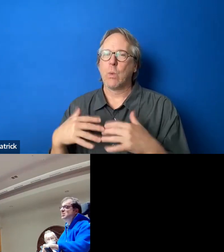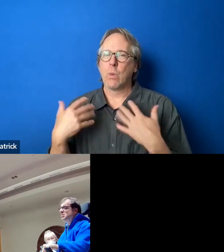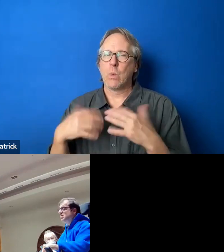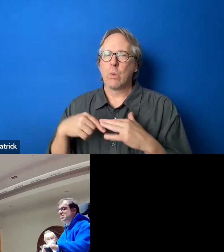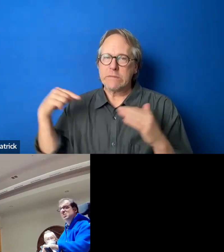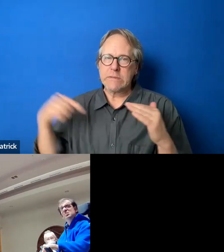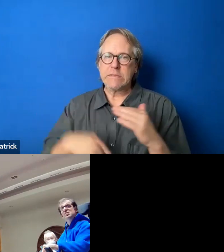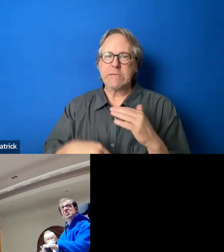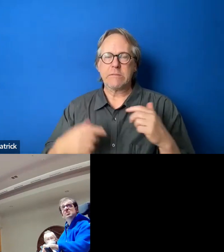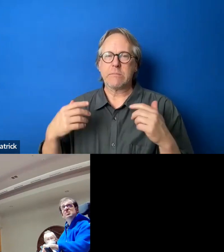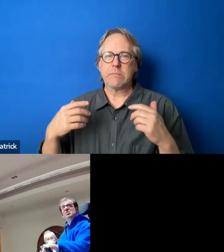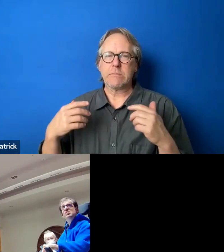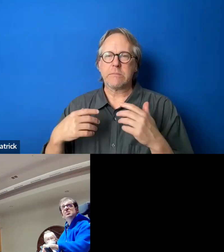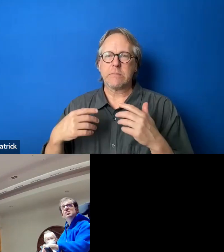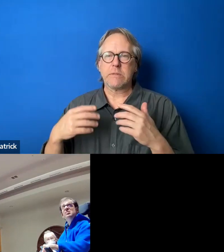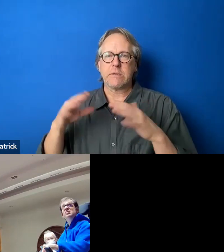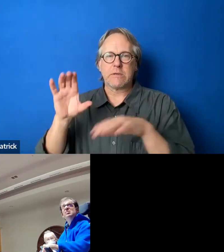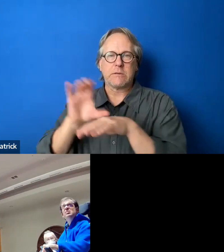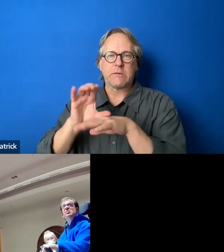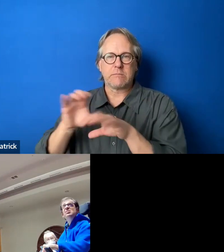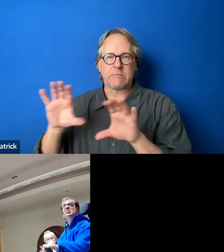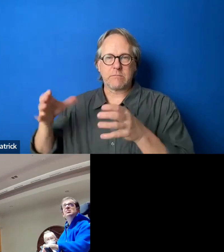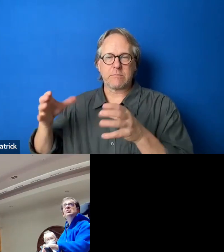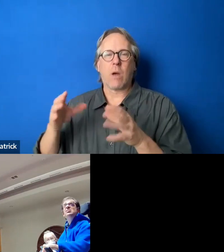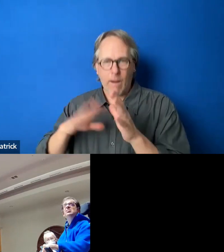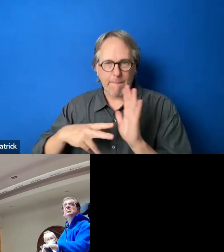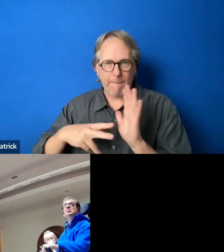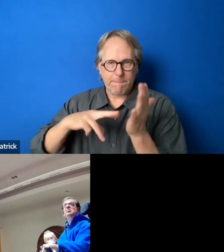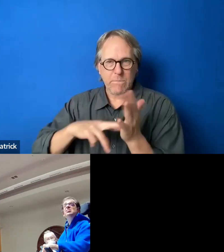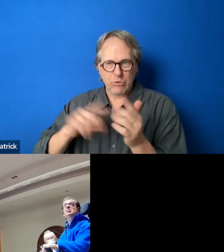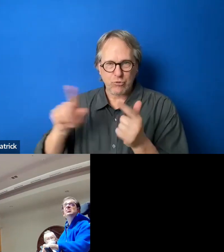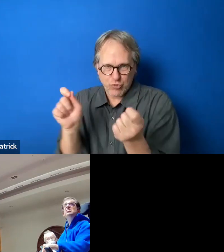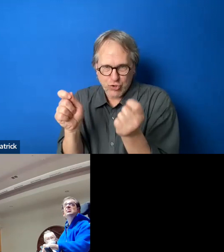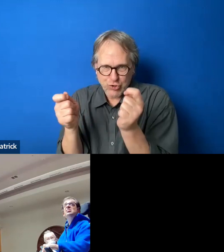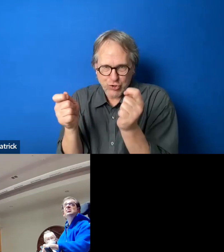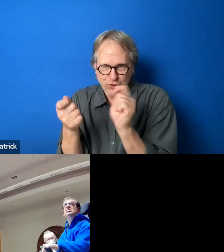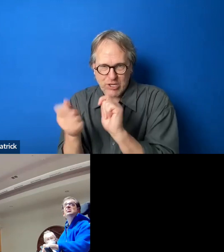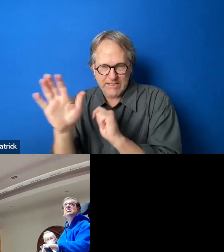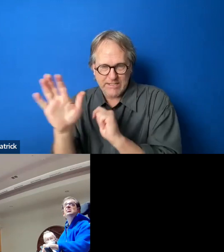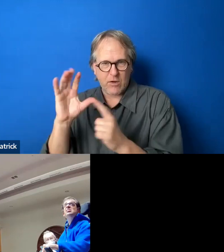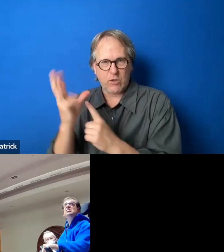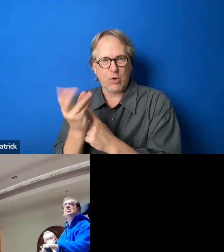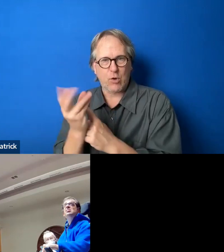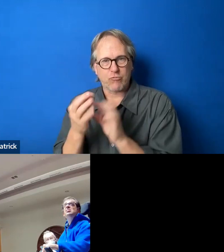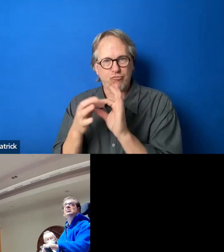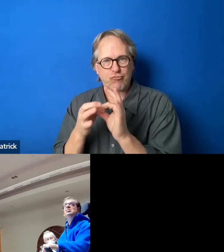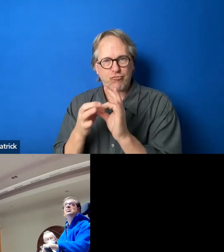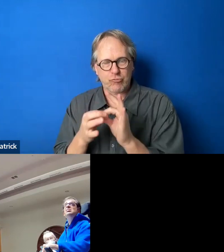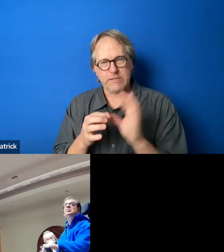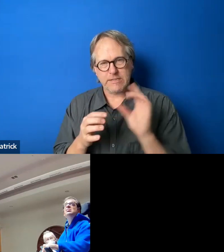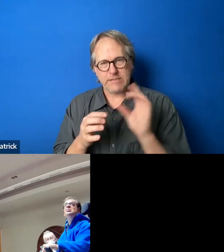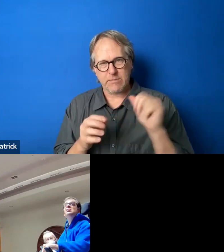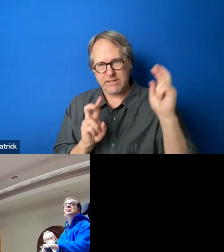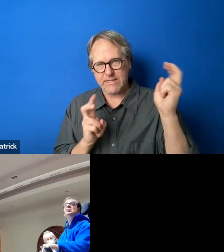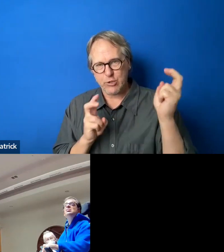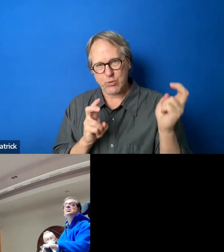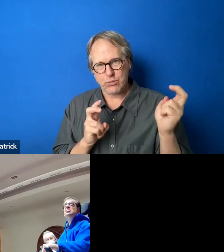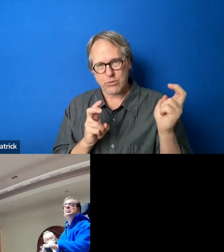intensive program for congregations to intentionally work on changing their culture around disability.